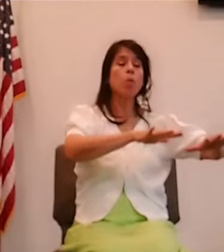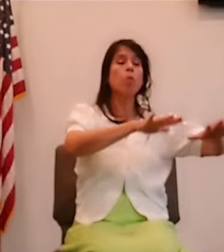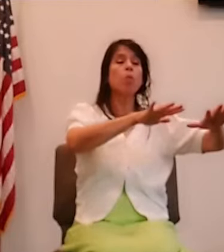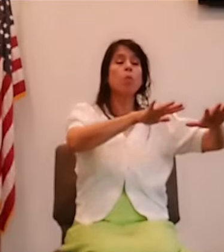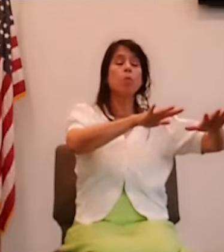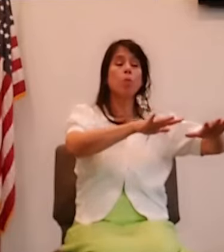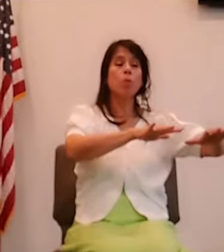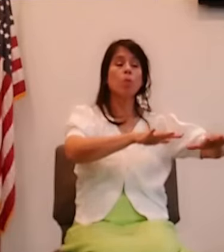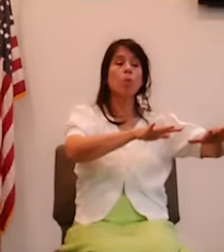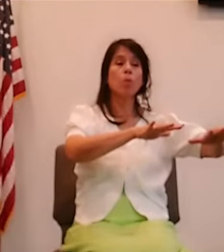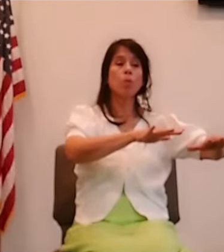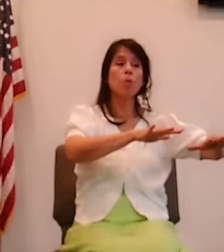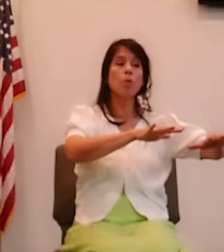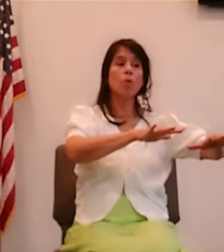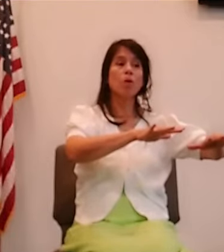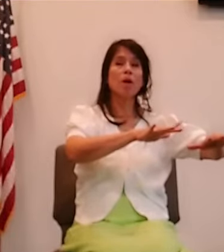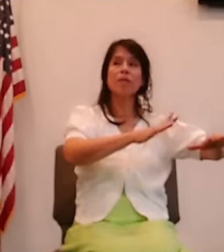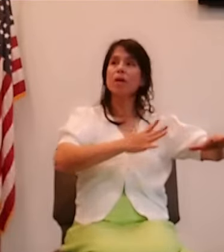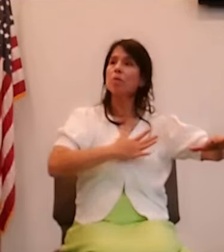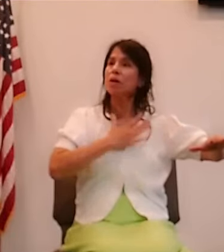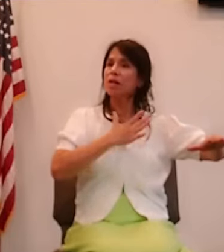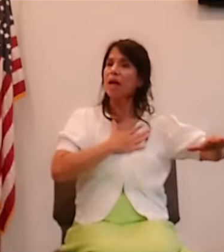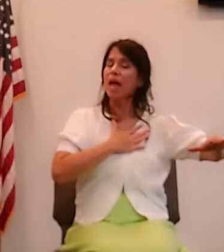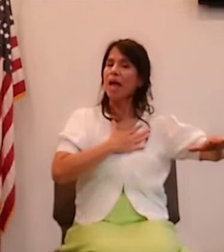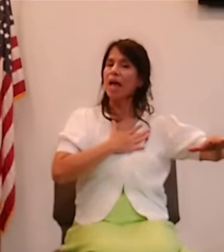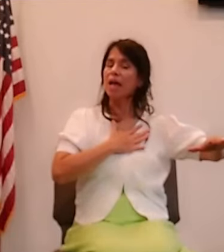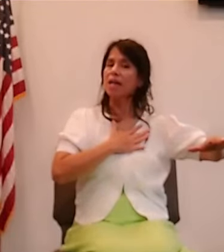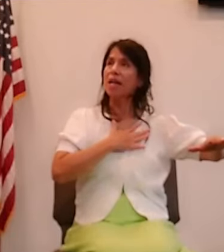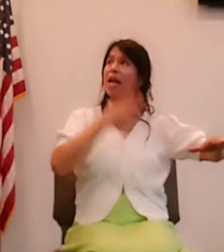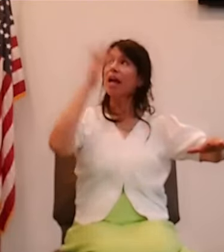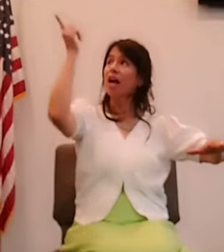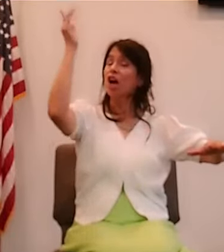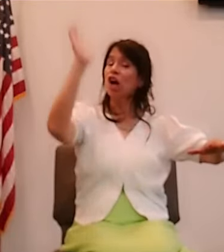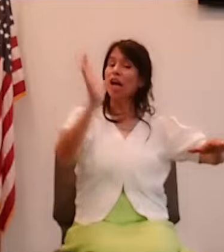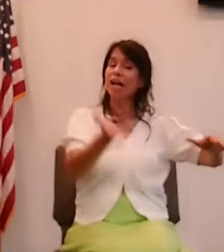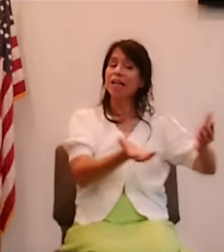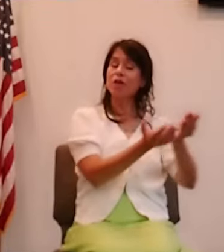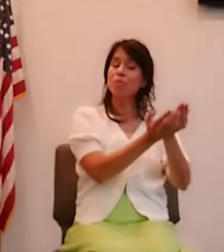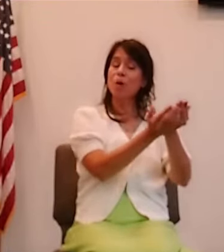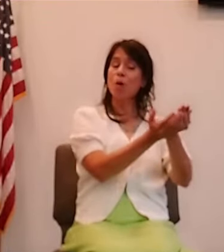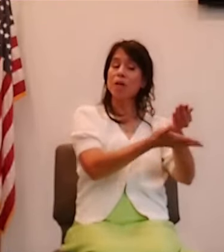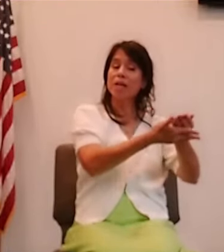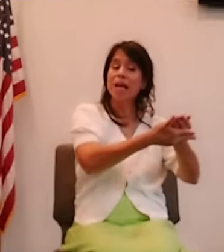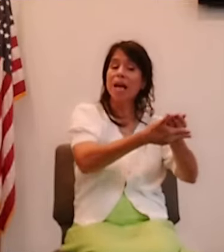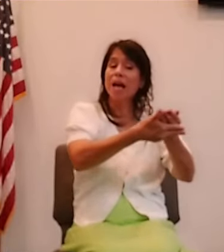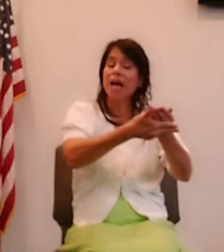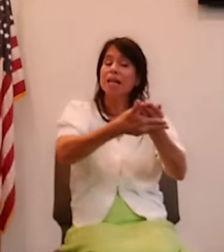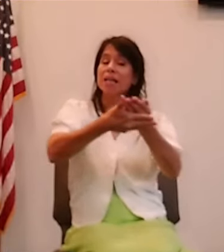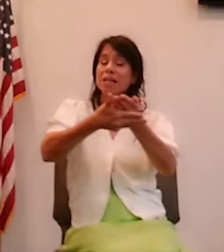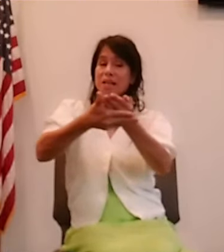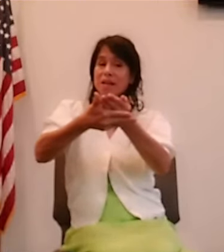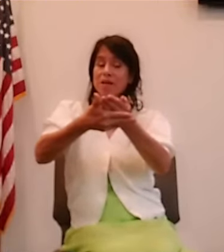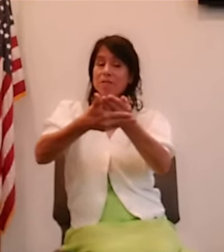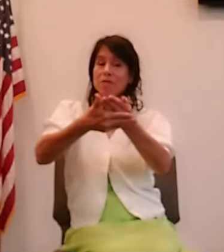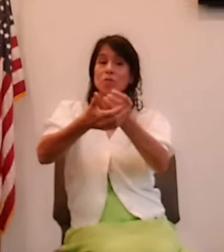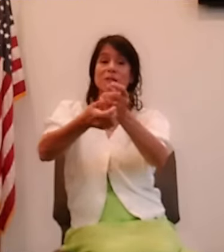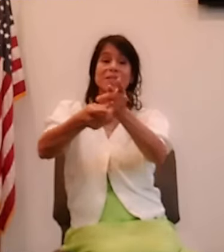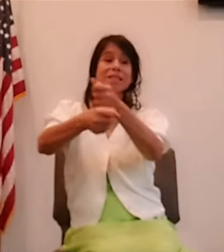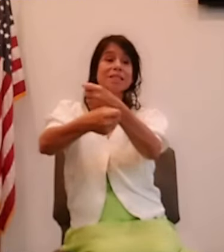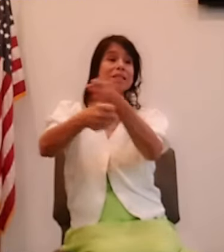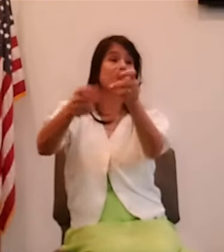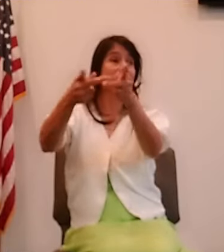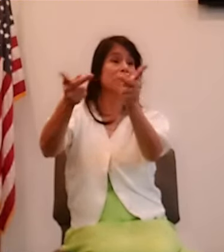They were glad when it grew calm, and he guided them to their desired haven. If you take the other boat